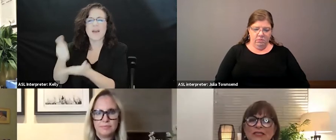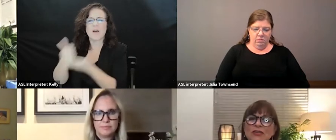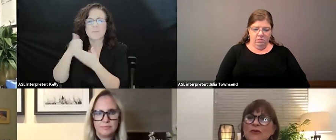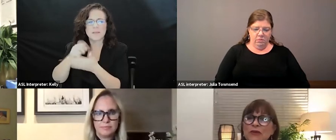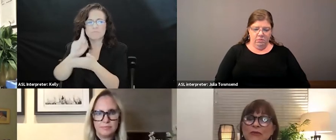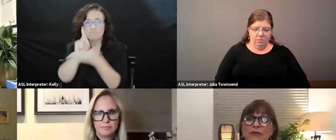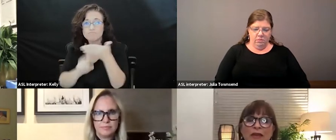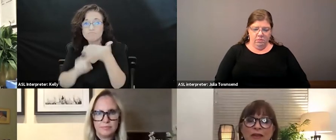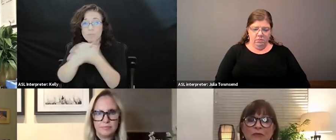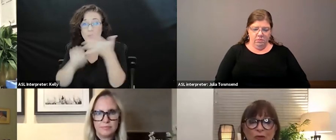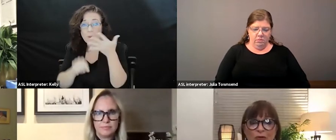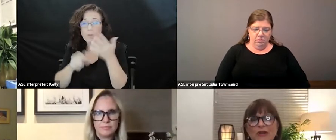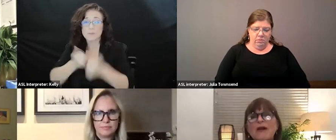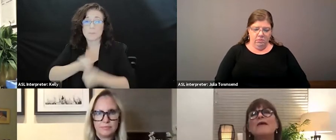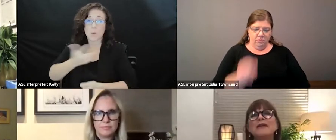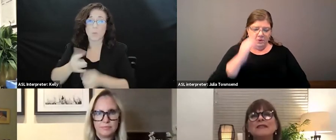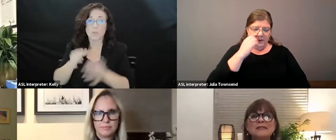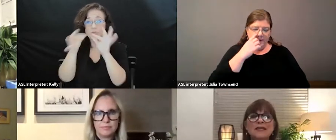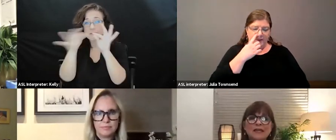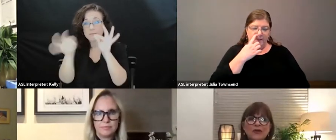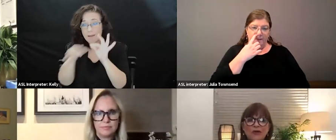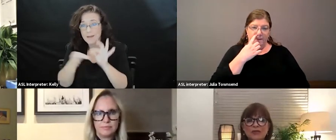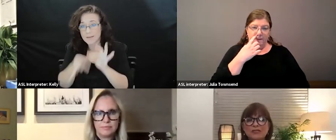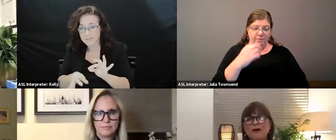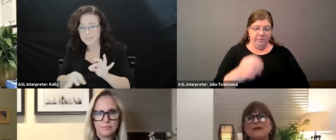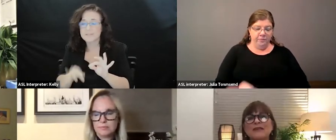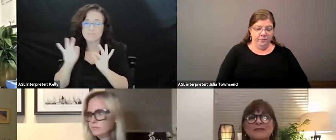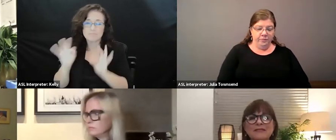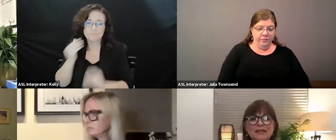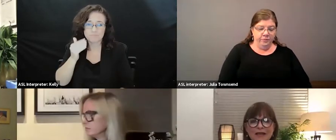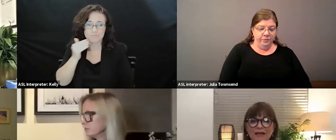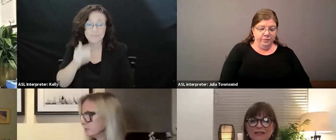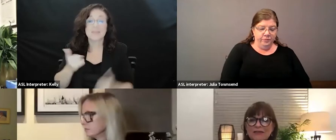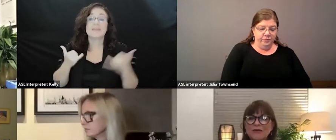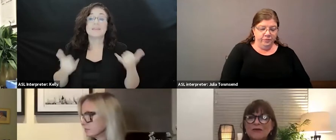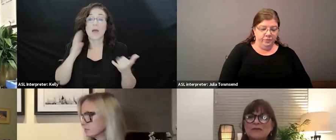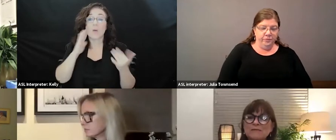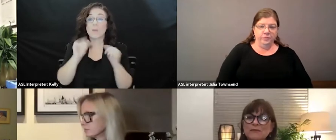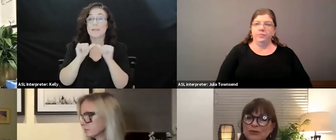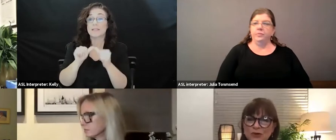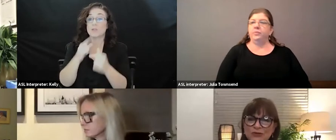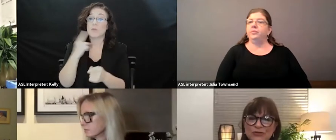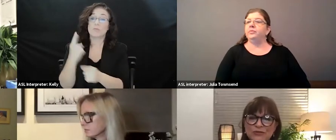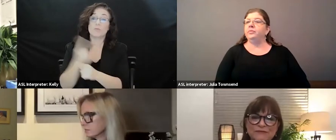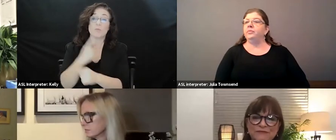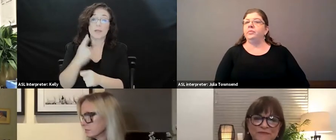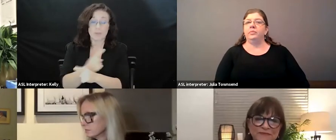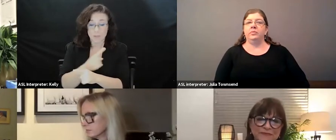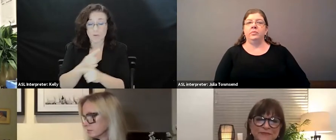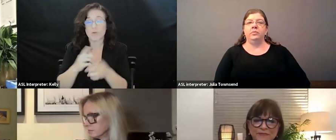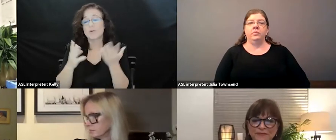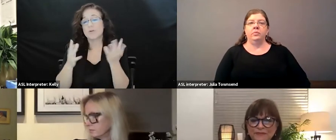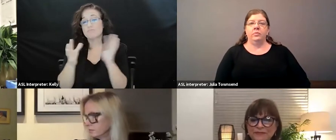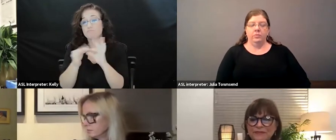we'll continue with our regular board comments and correspondence i'll start with miss munoz